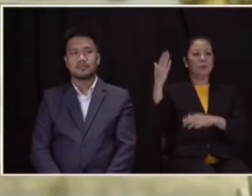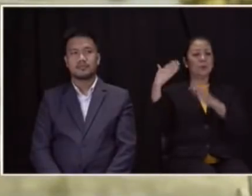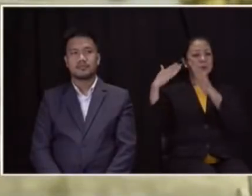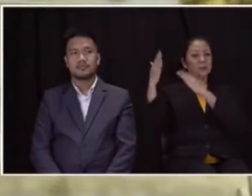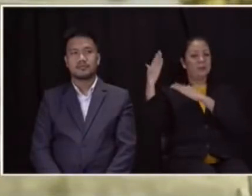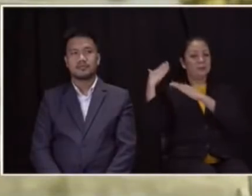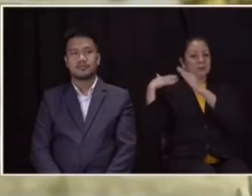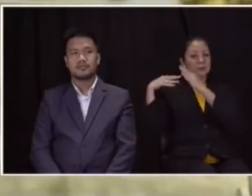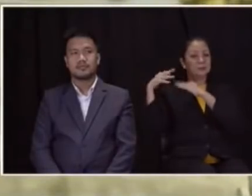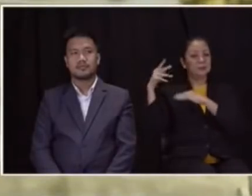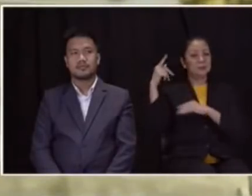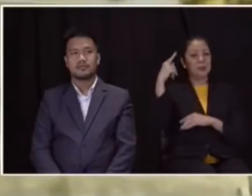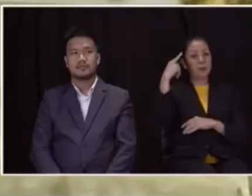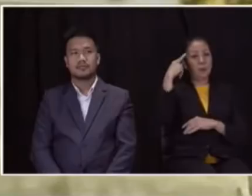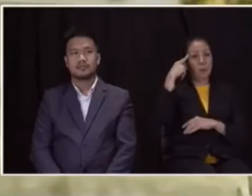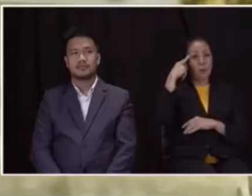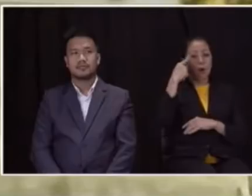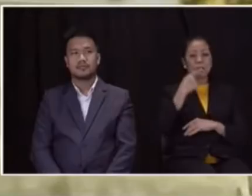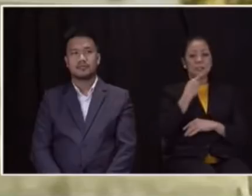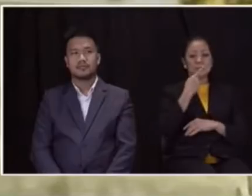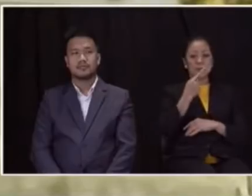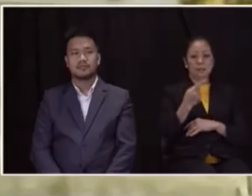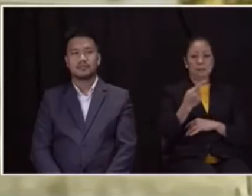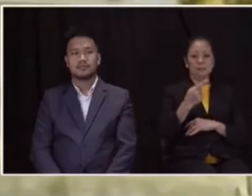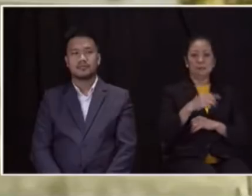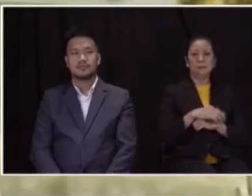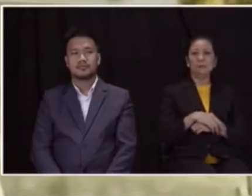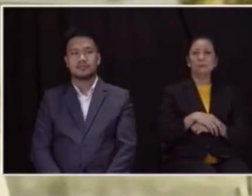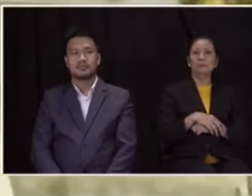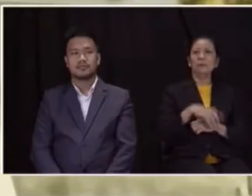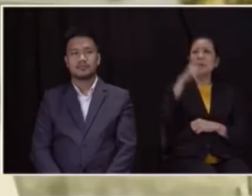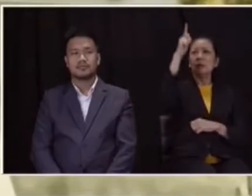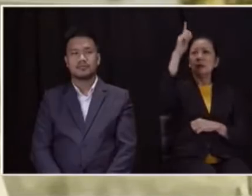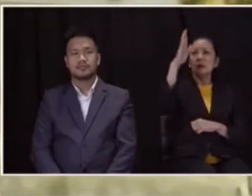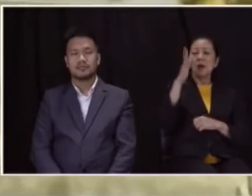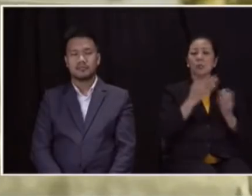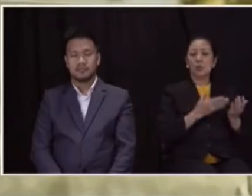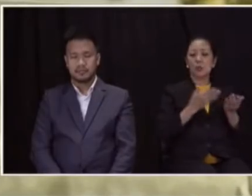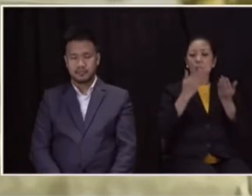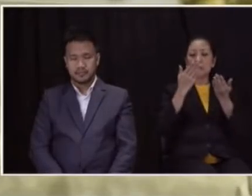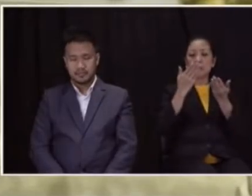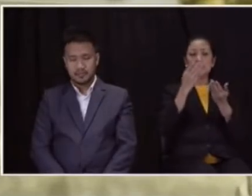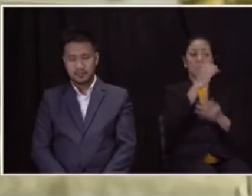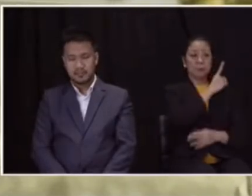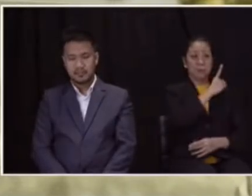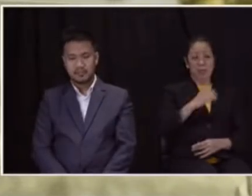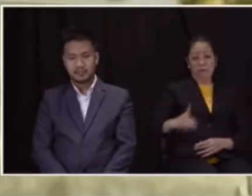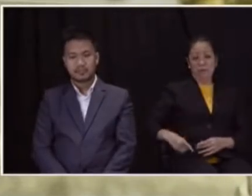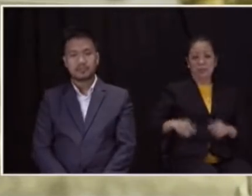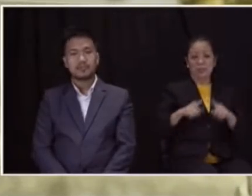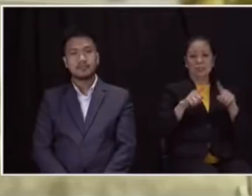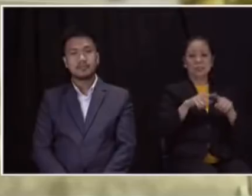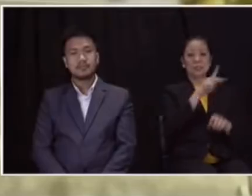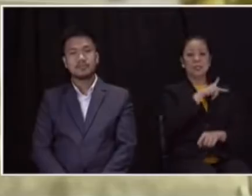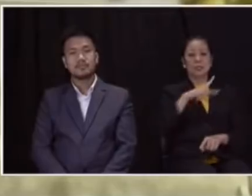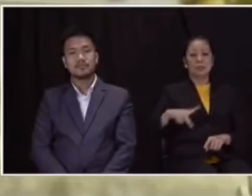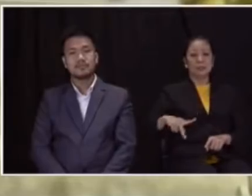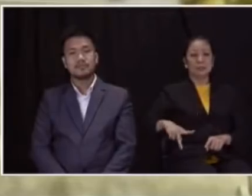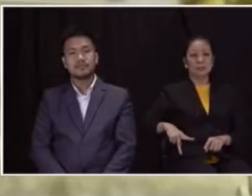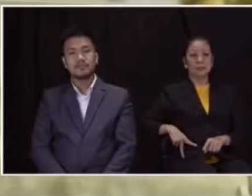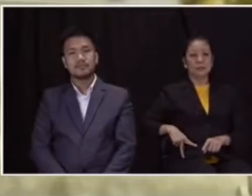In those days, Paul said, God raised up David as their